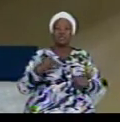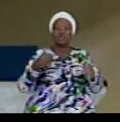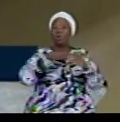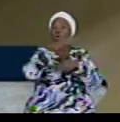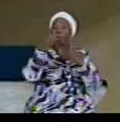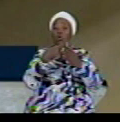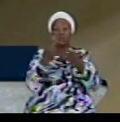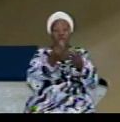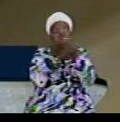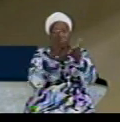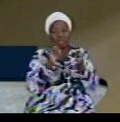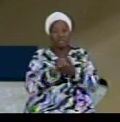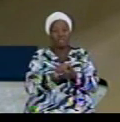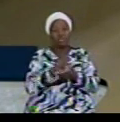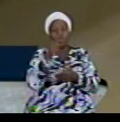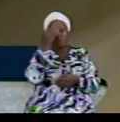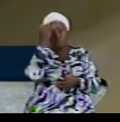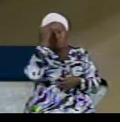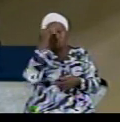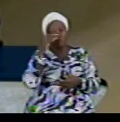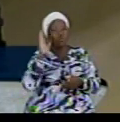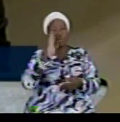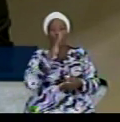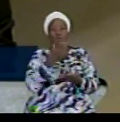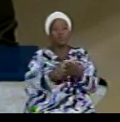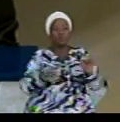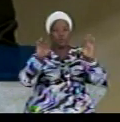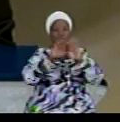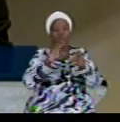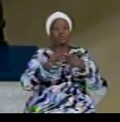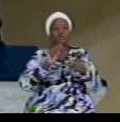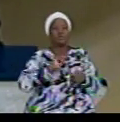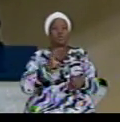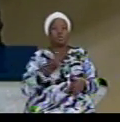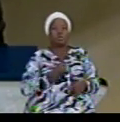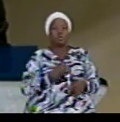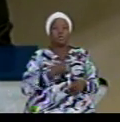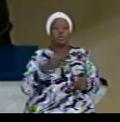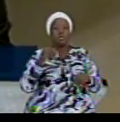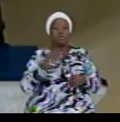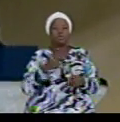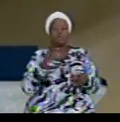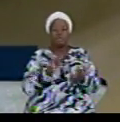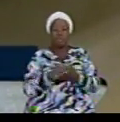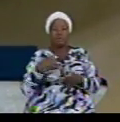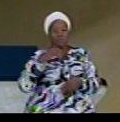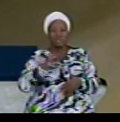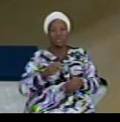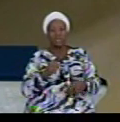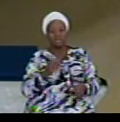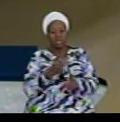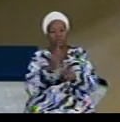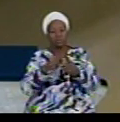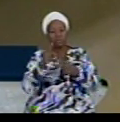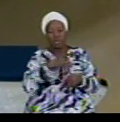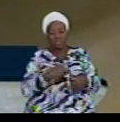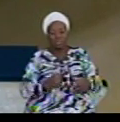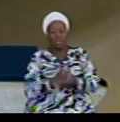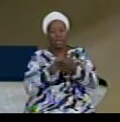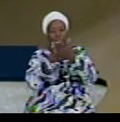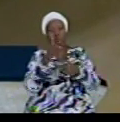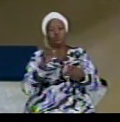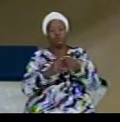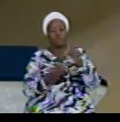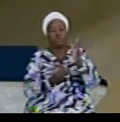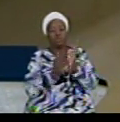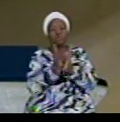the information that you know will be important to us in our effort to get to you and to help you